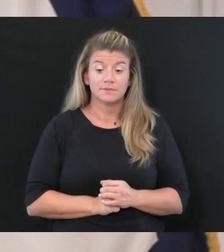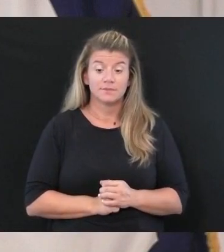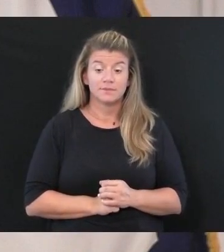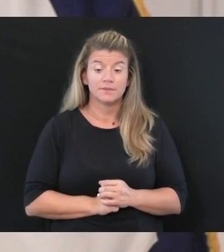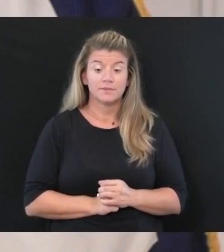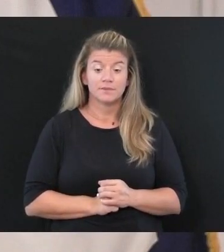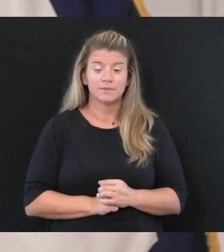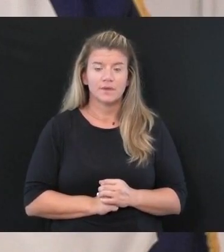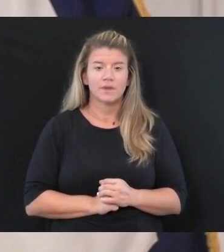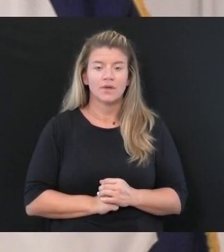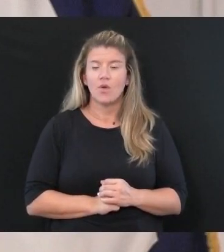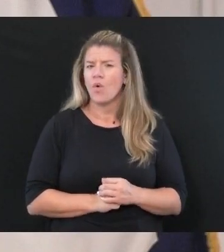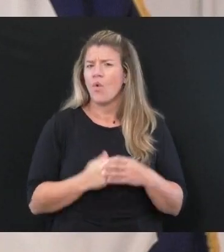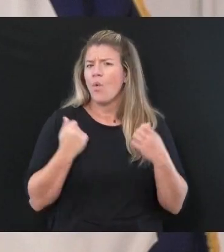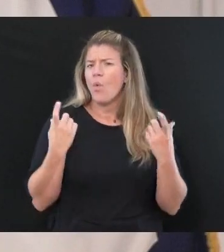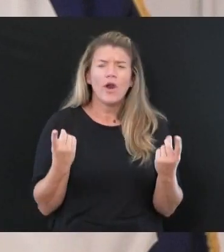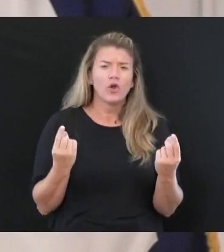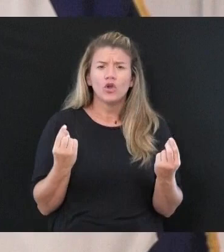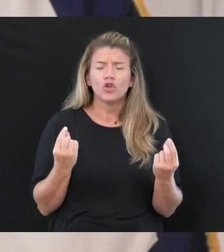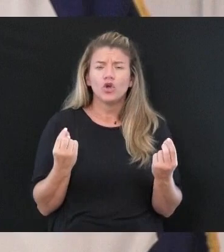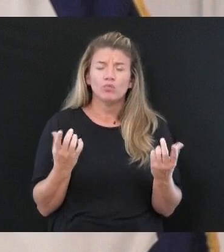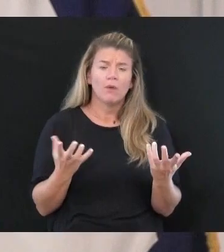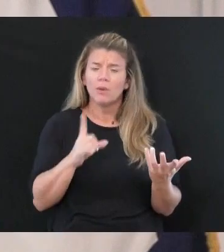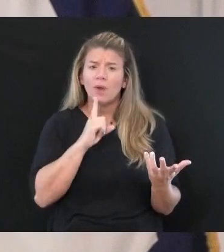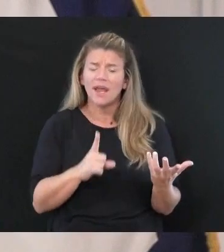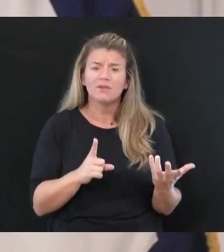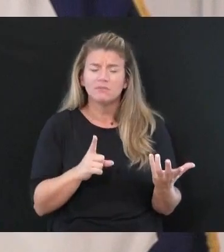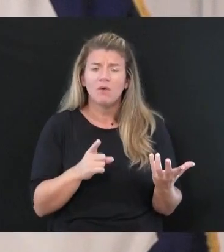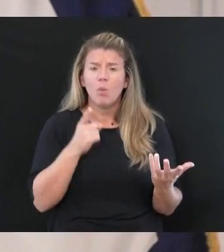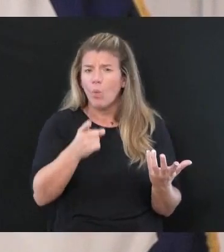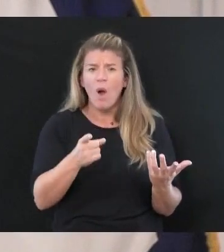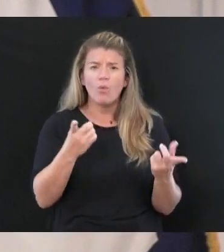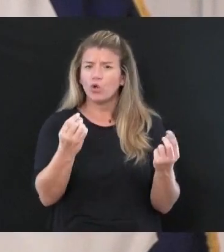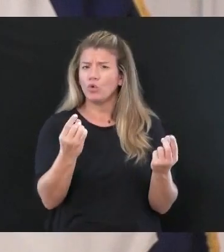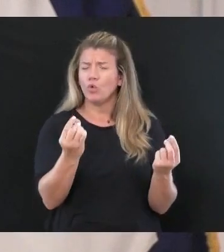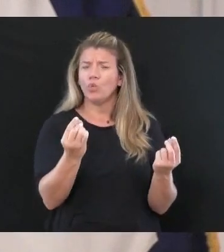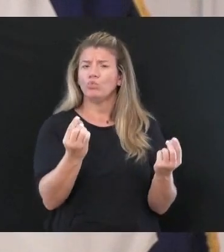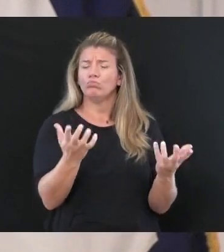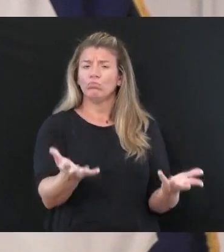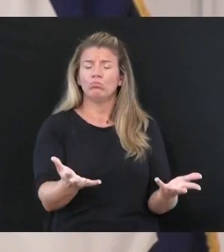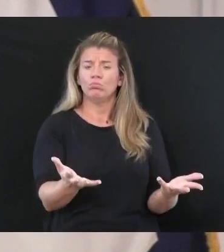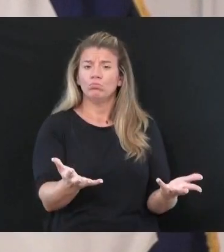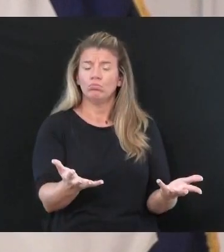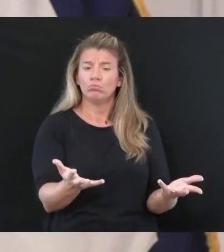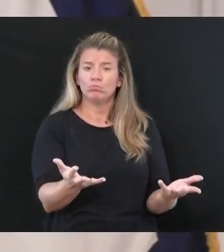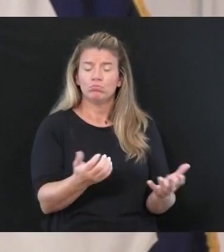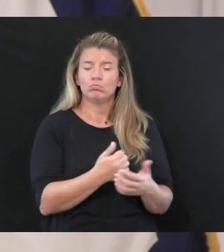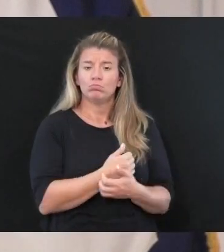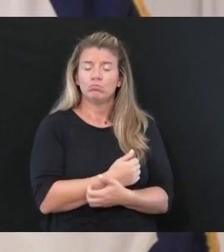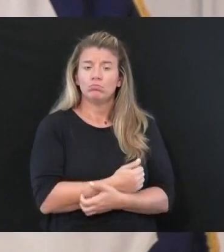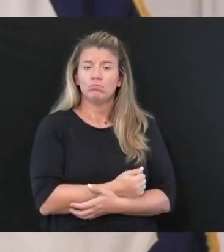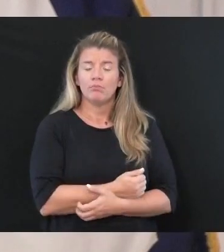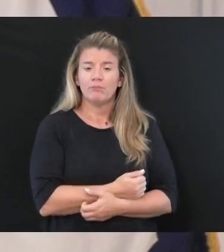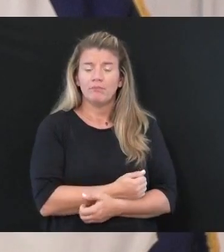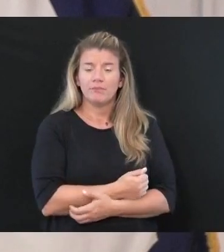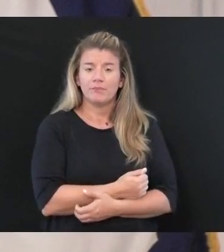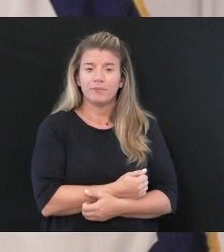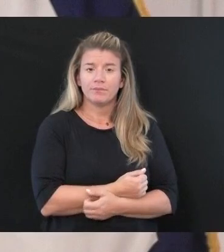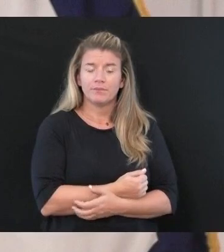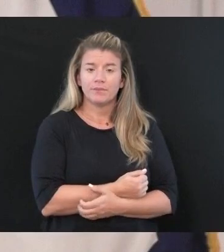What are you going to do? I mean, when it really boils right down to it, you know, if we're